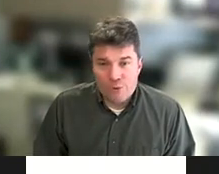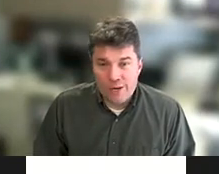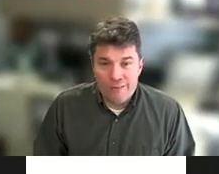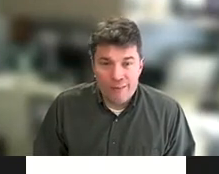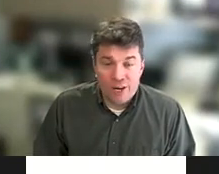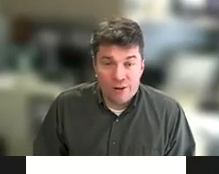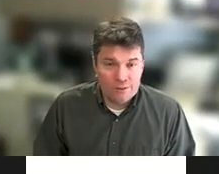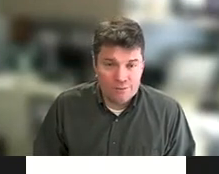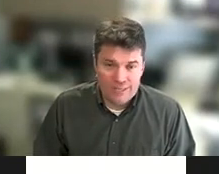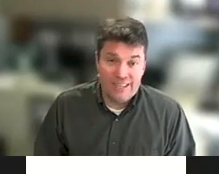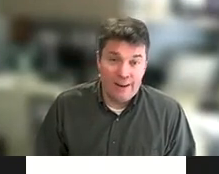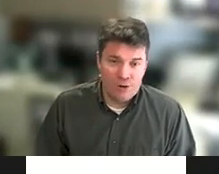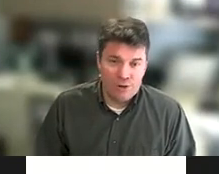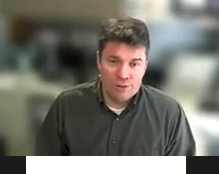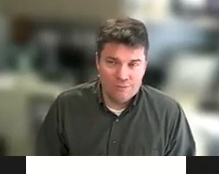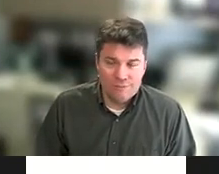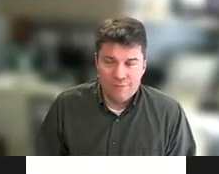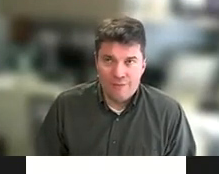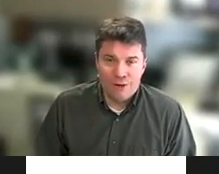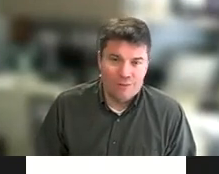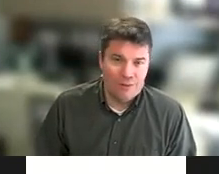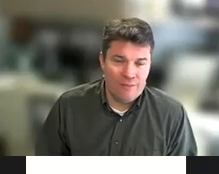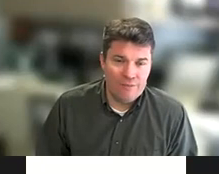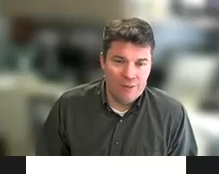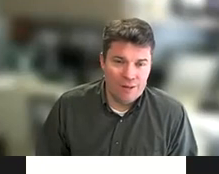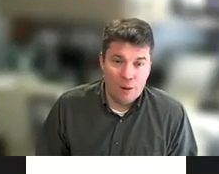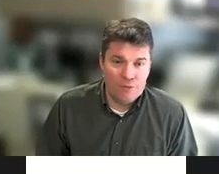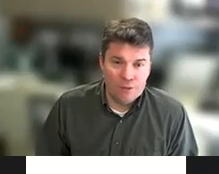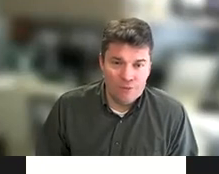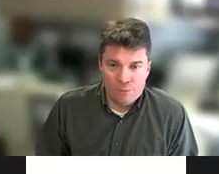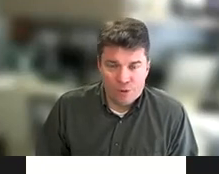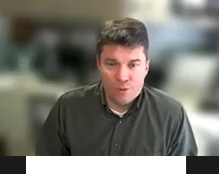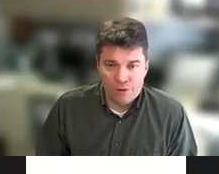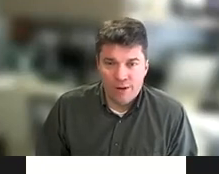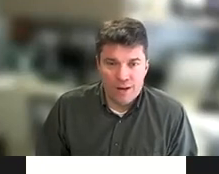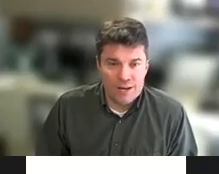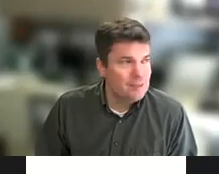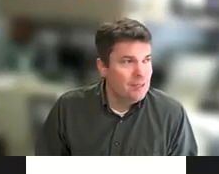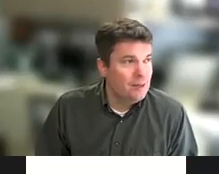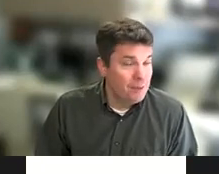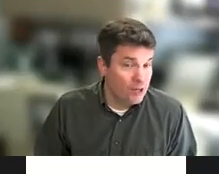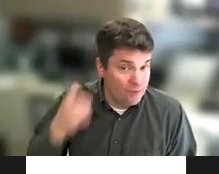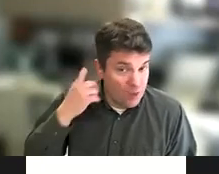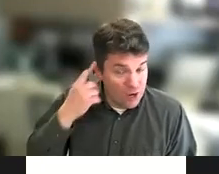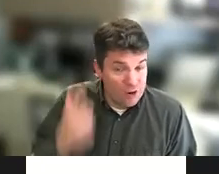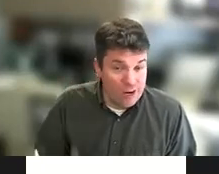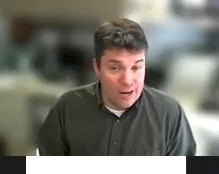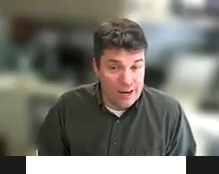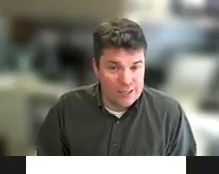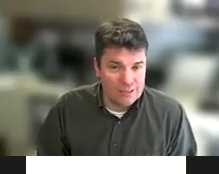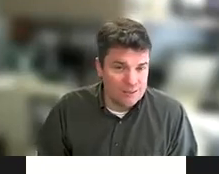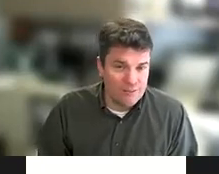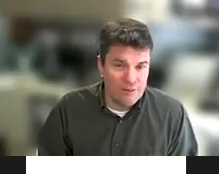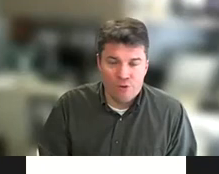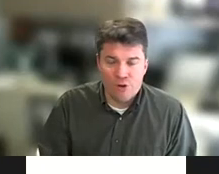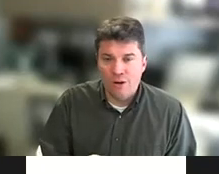Shouting or whispering in the ear is never, ever helpful for a person with hearing loss, especially if they wear